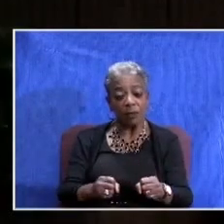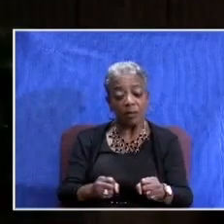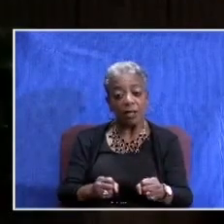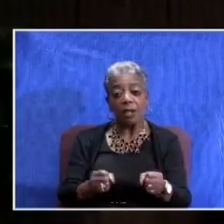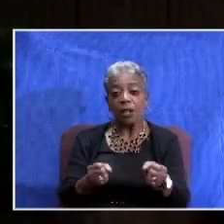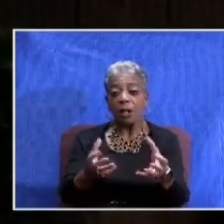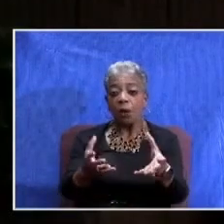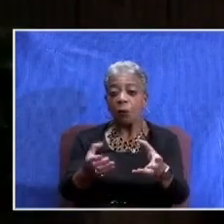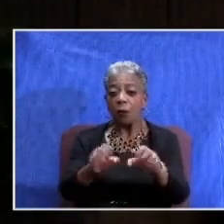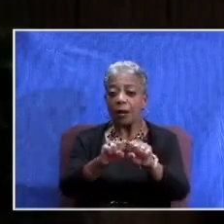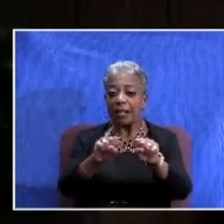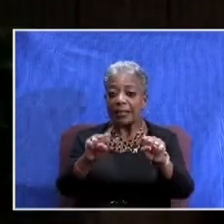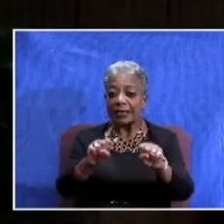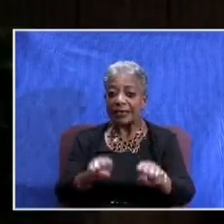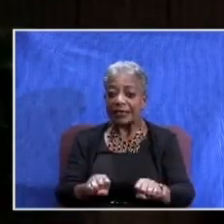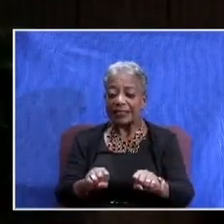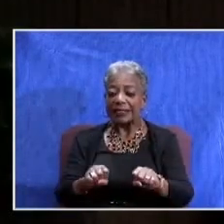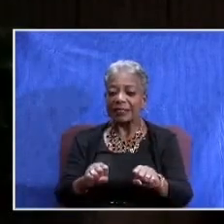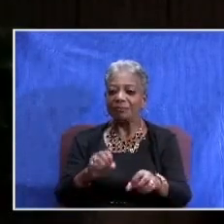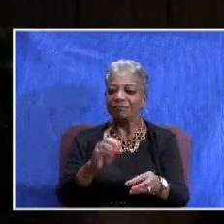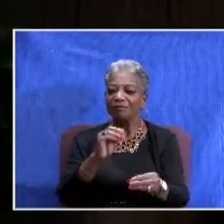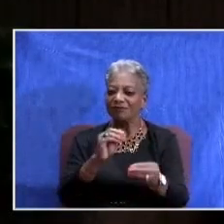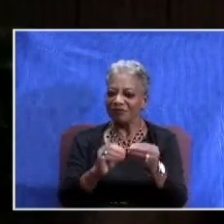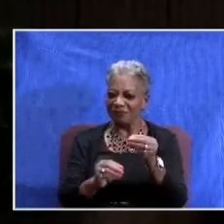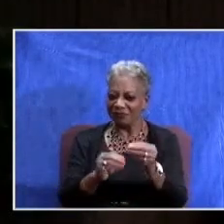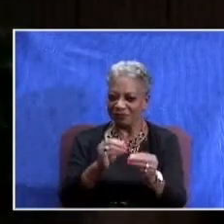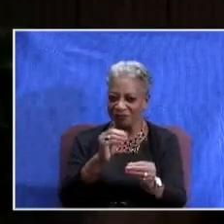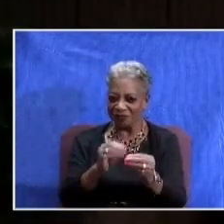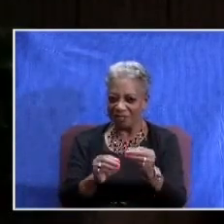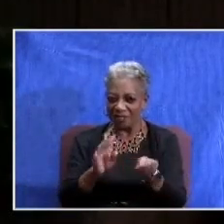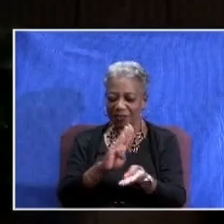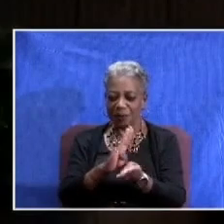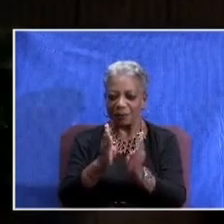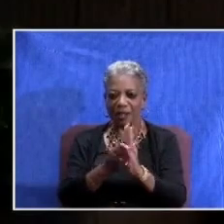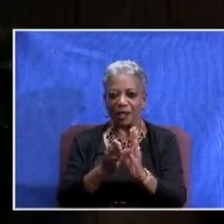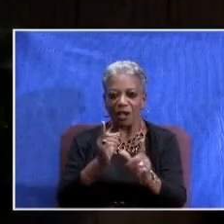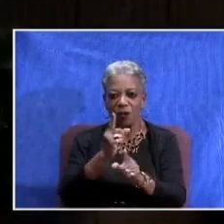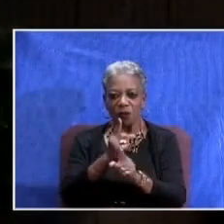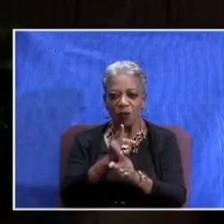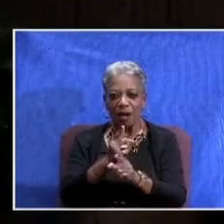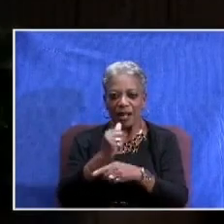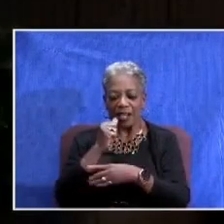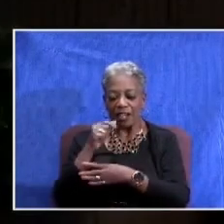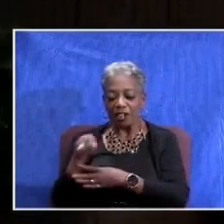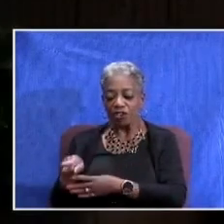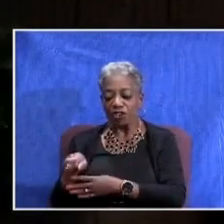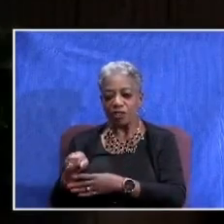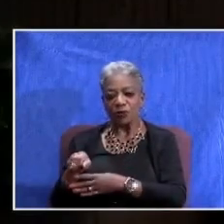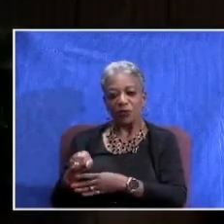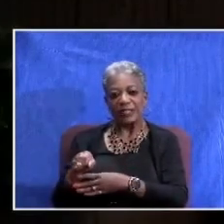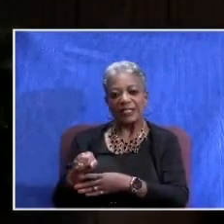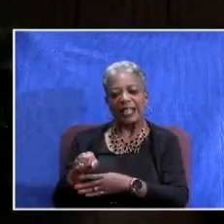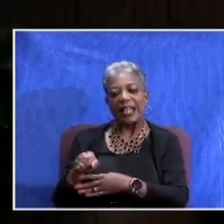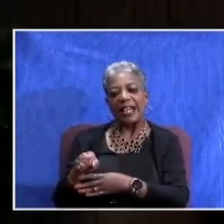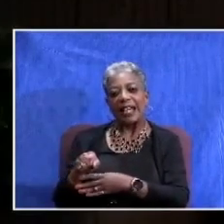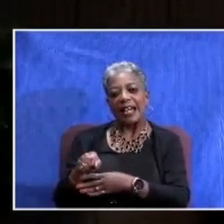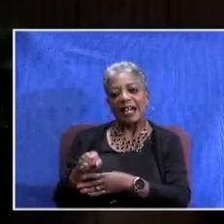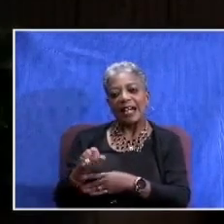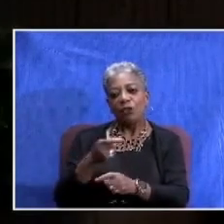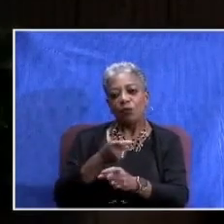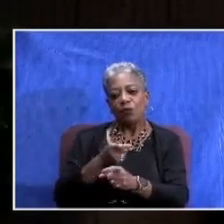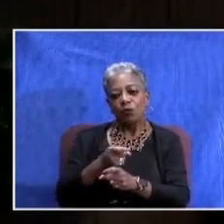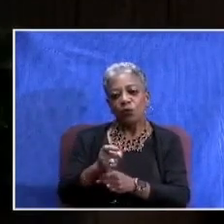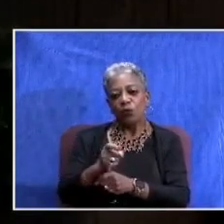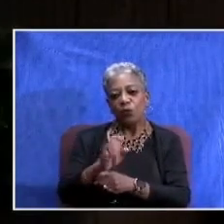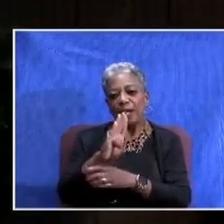this woman was damaged by the system. She's a widow woman who somebody stole